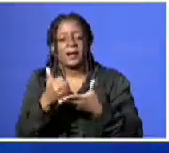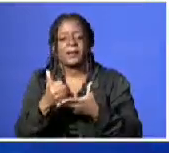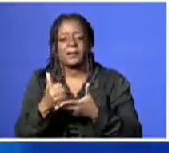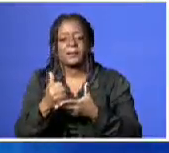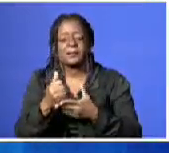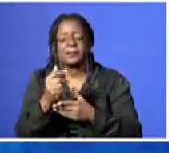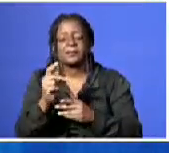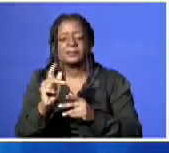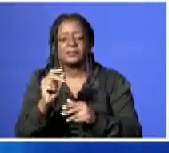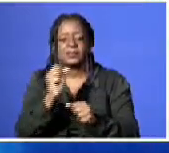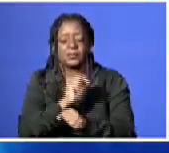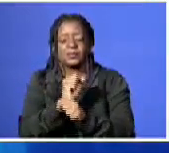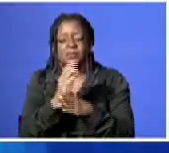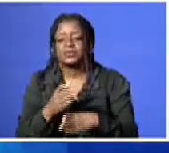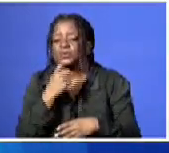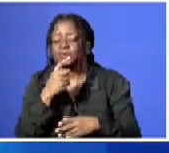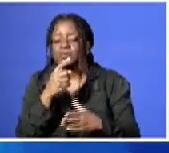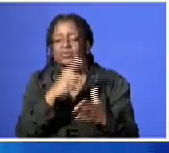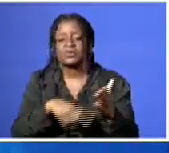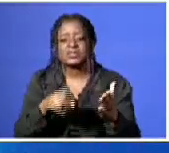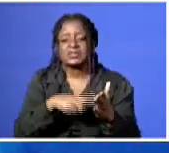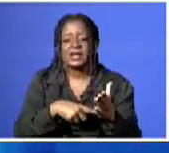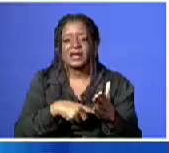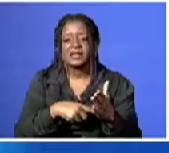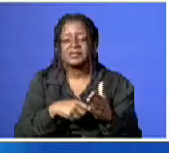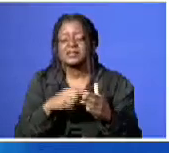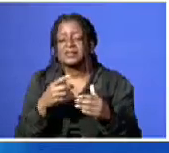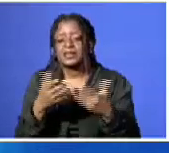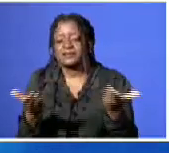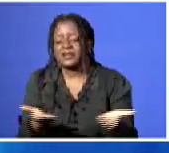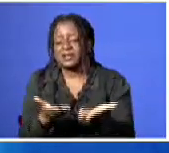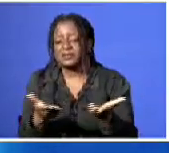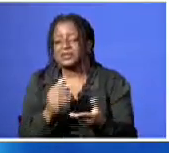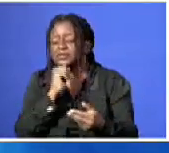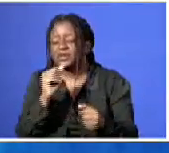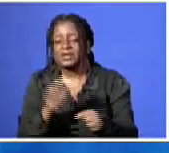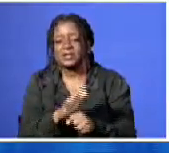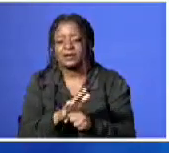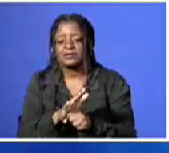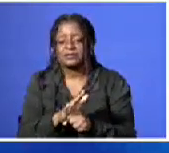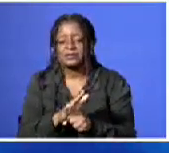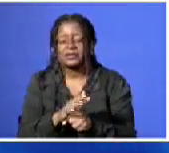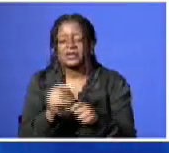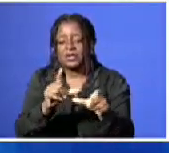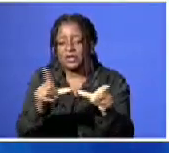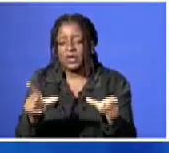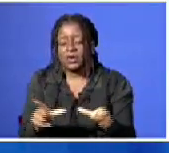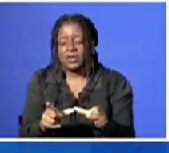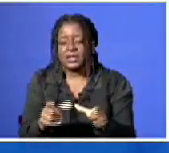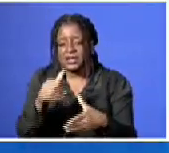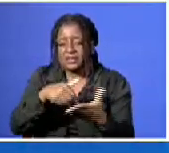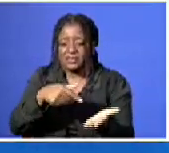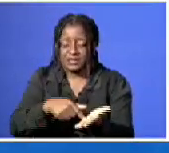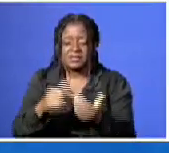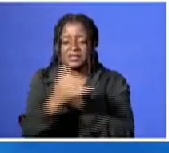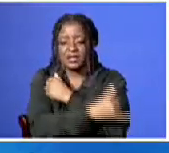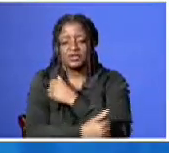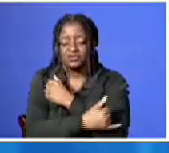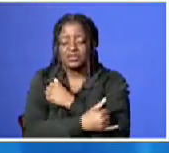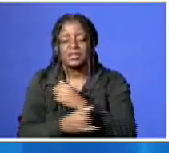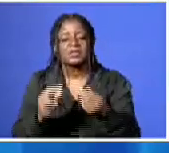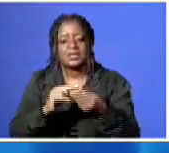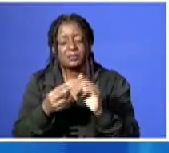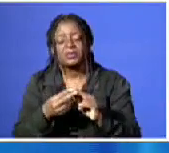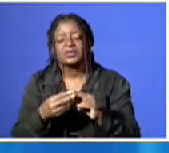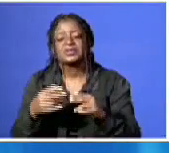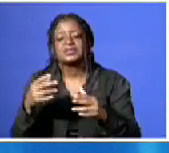the availability as inadequate. Burn rate locally within this country has been calculated for our healthcare